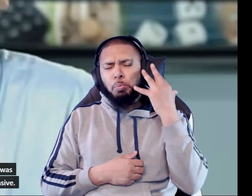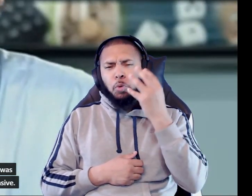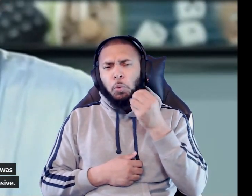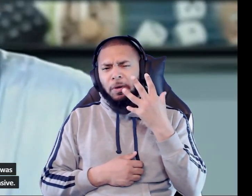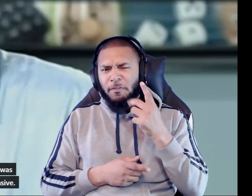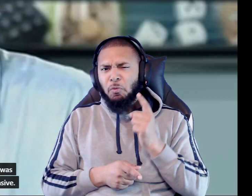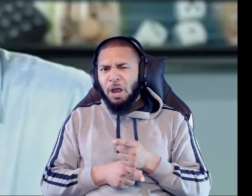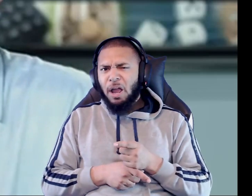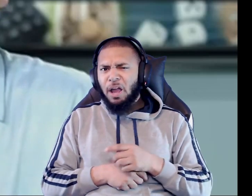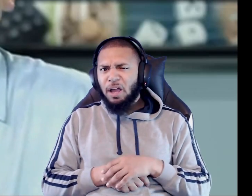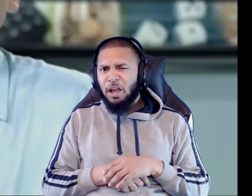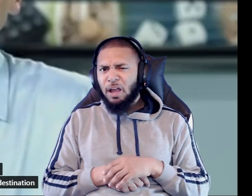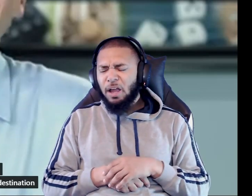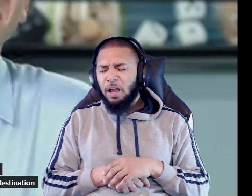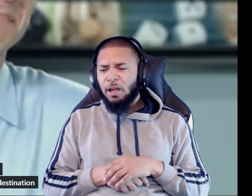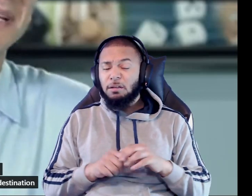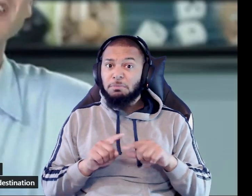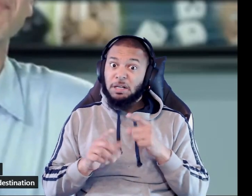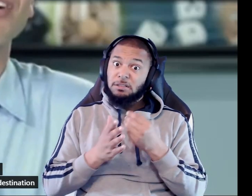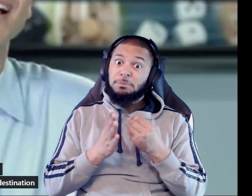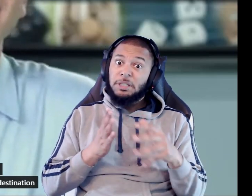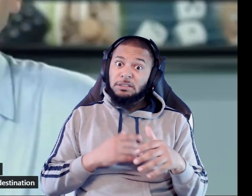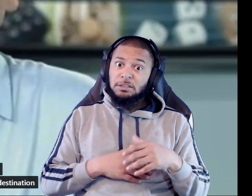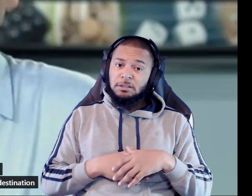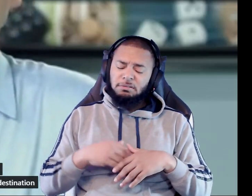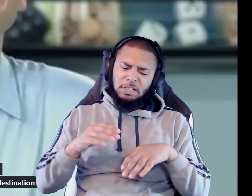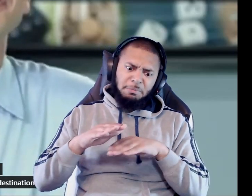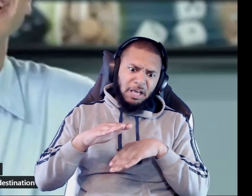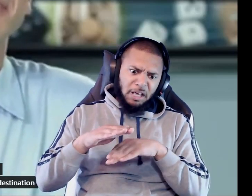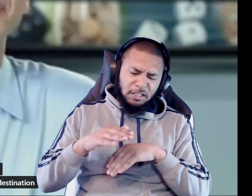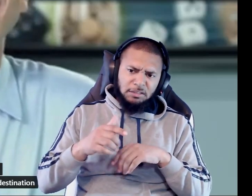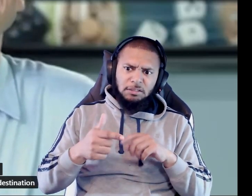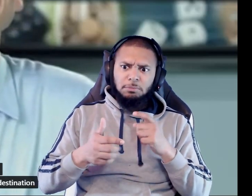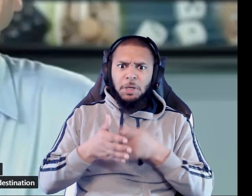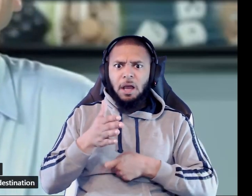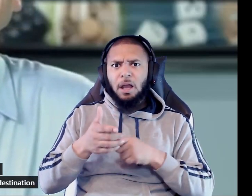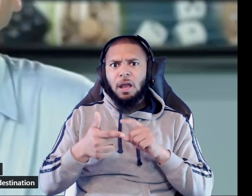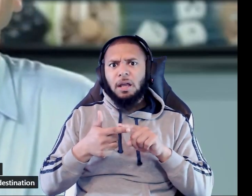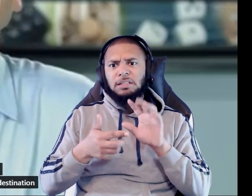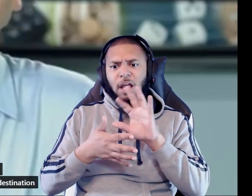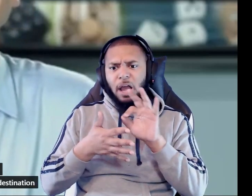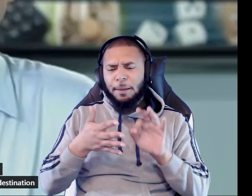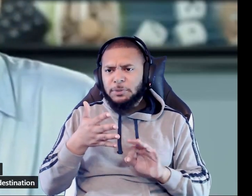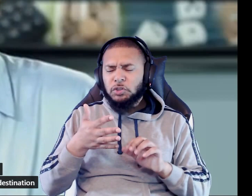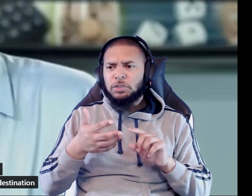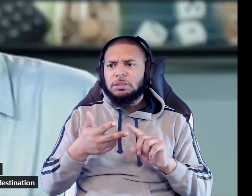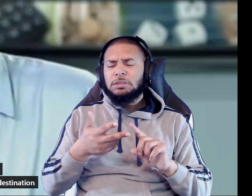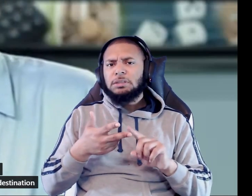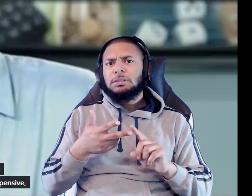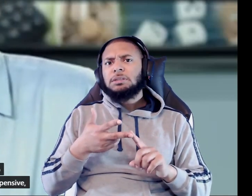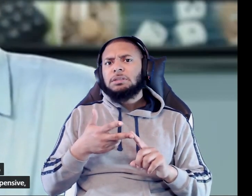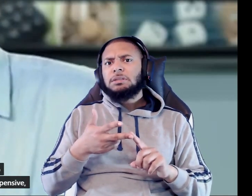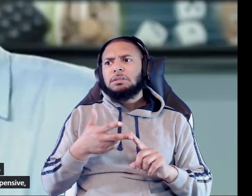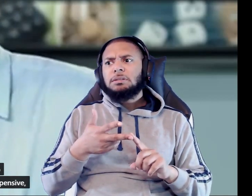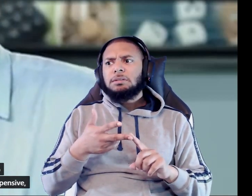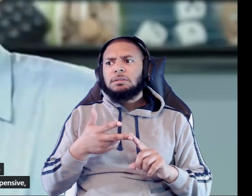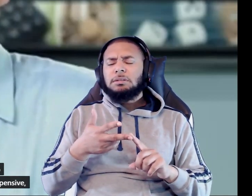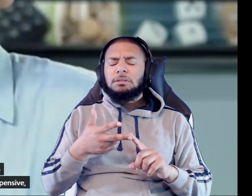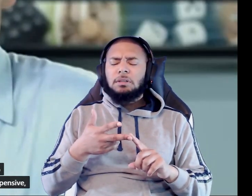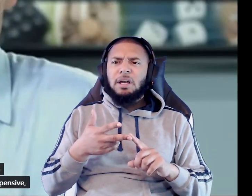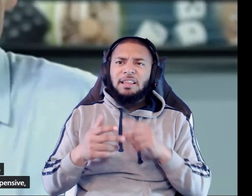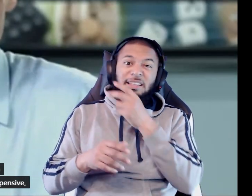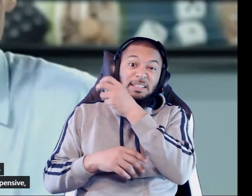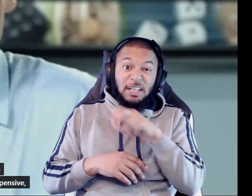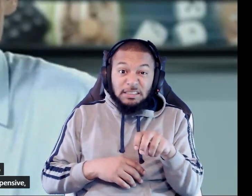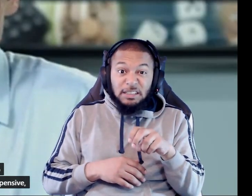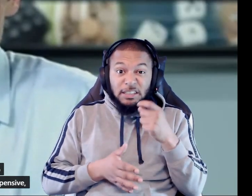huh? So expensive. The base price and then all those available options and then the destination charge to actually